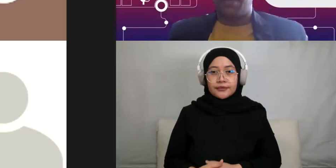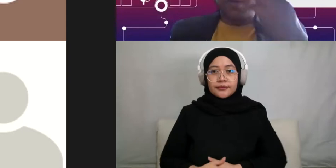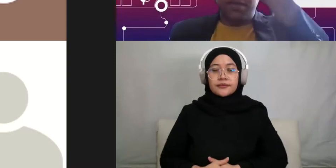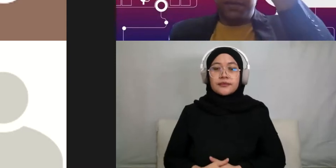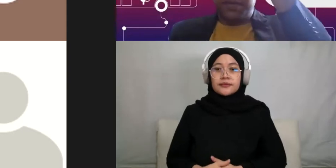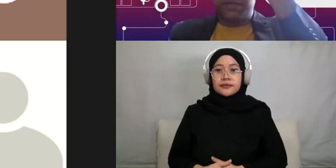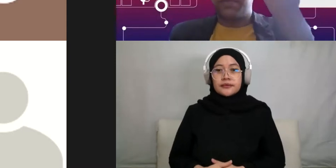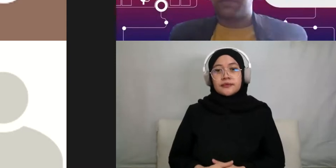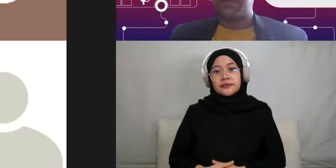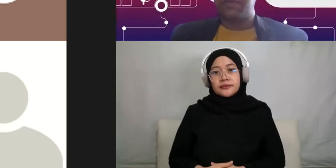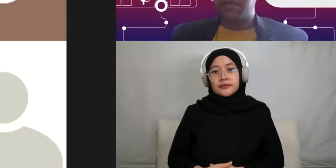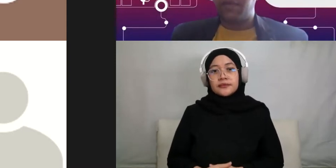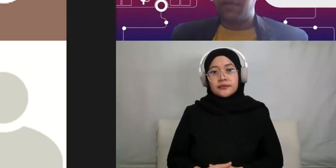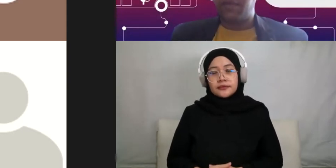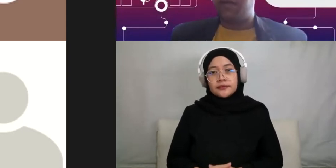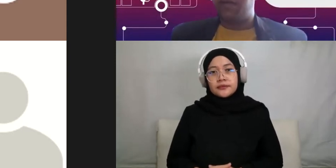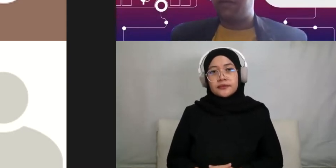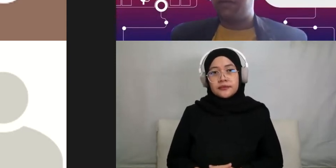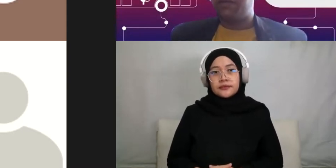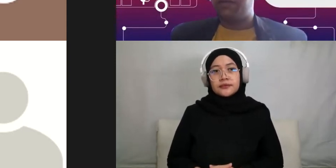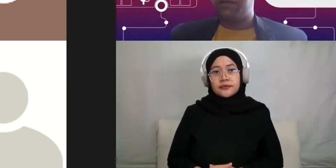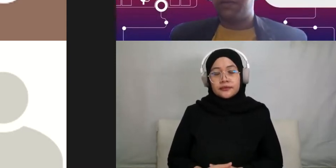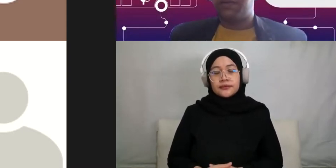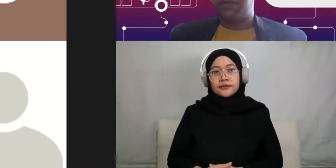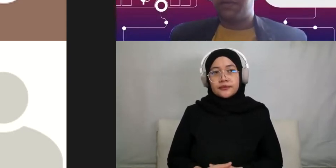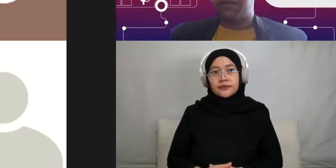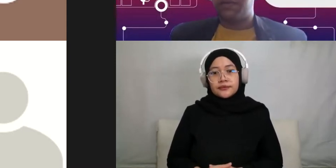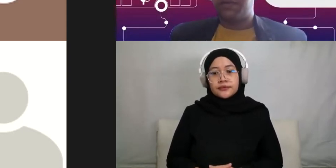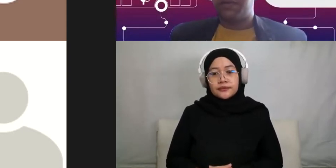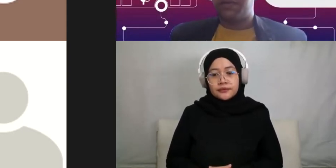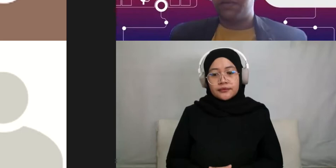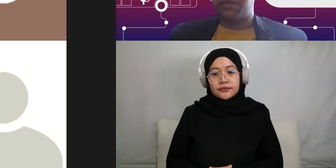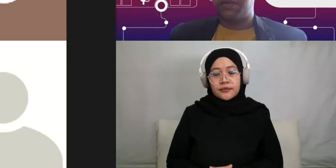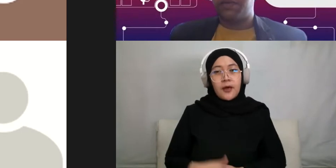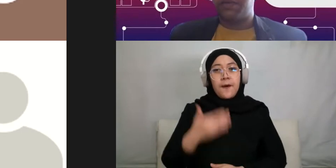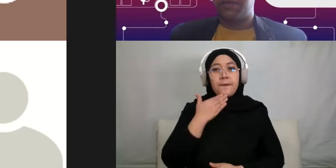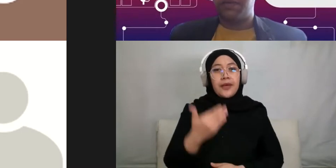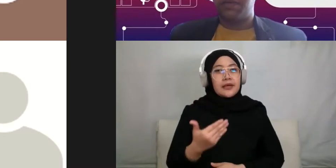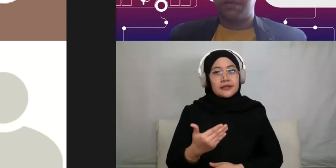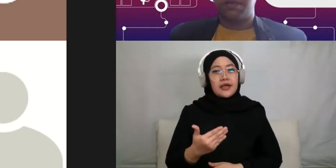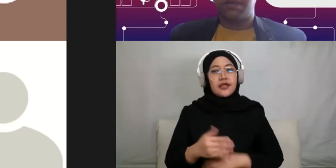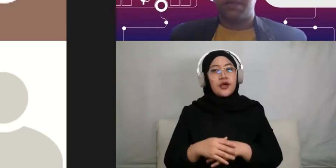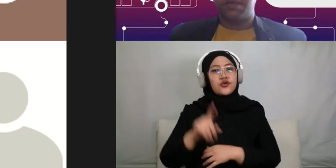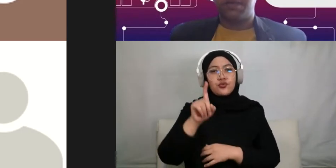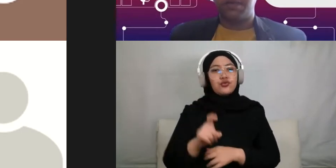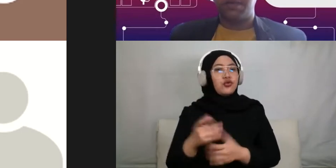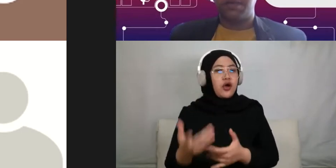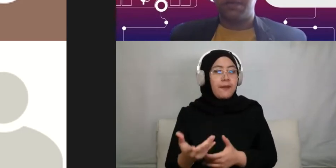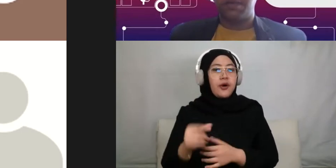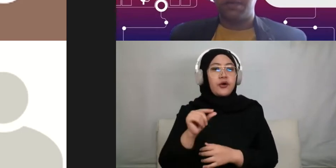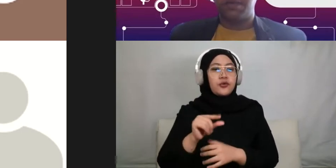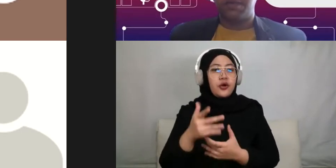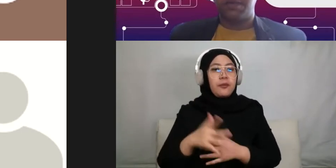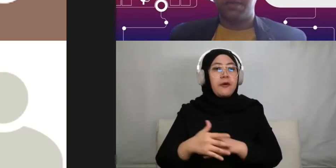So what is the typical staff needed for the bus maintenance, excluding the